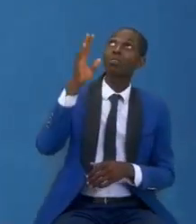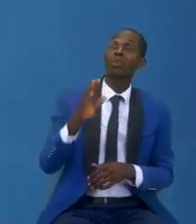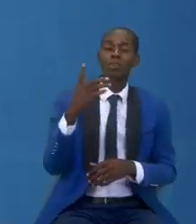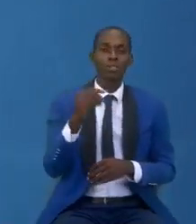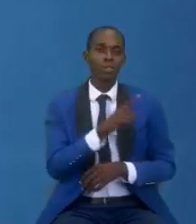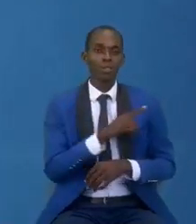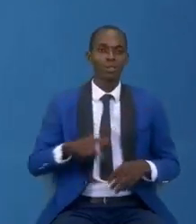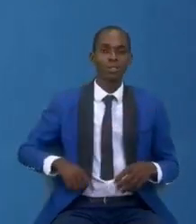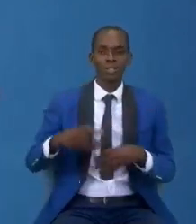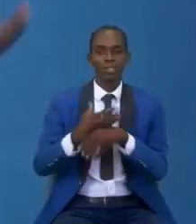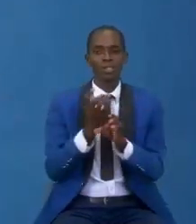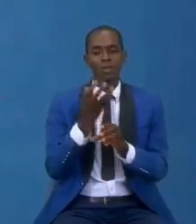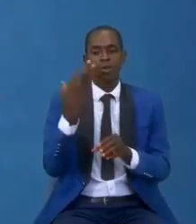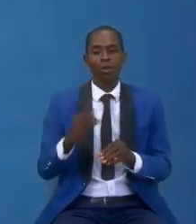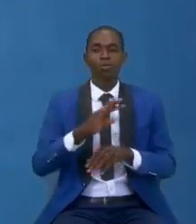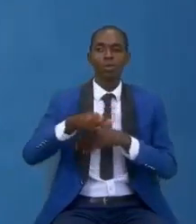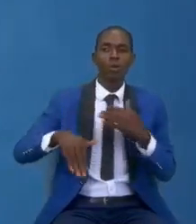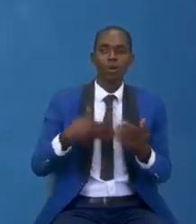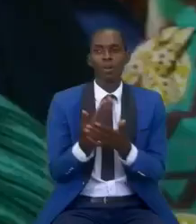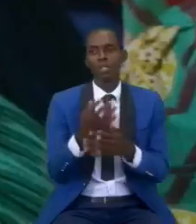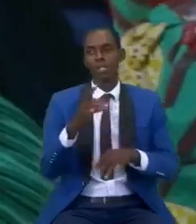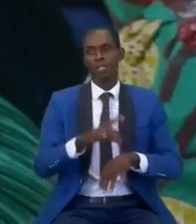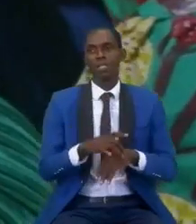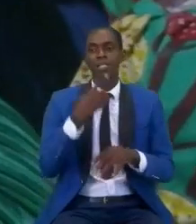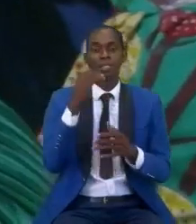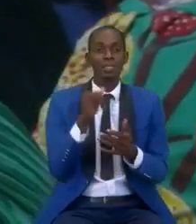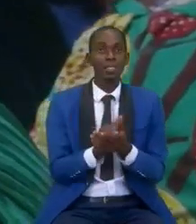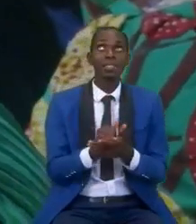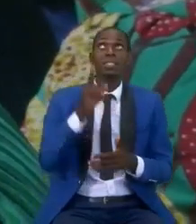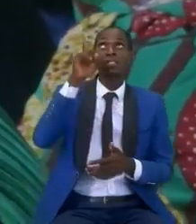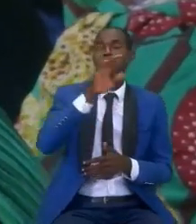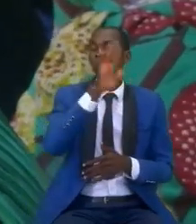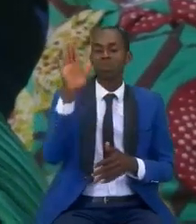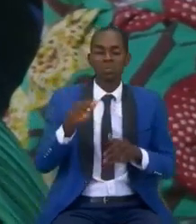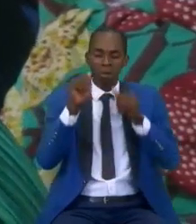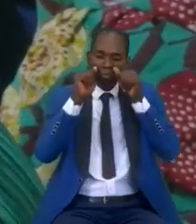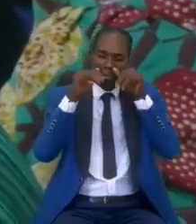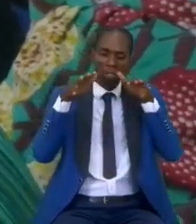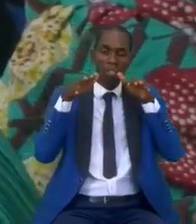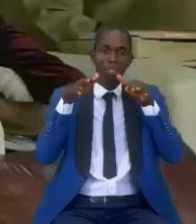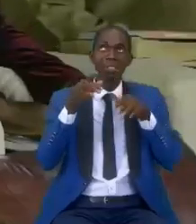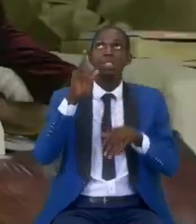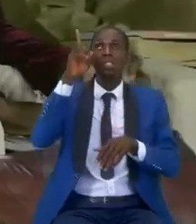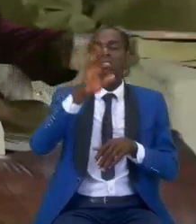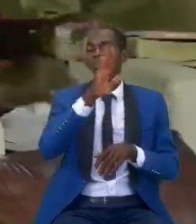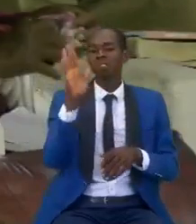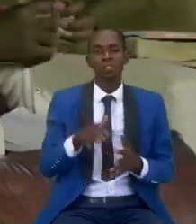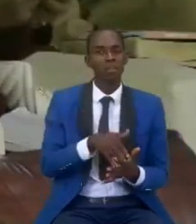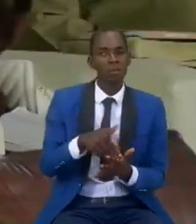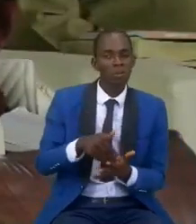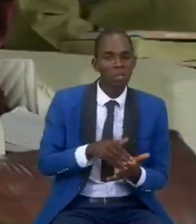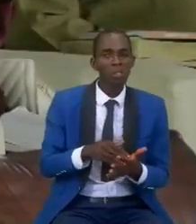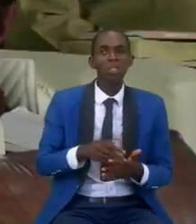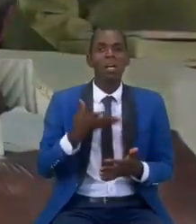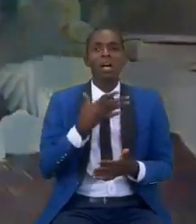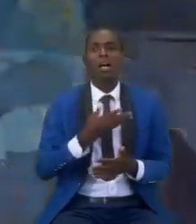fainteth not, neither is weary, and there is no searching of his understanding. And then